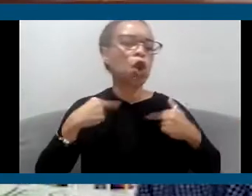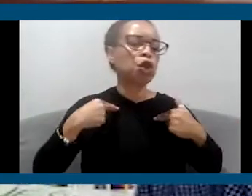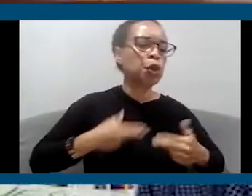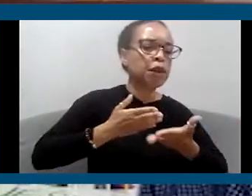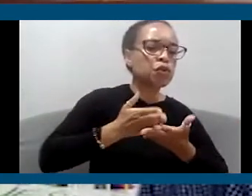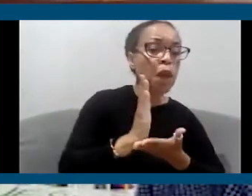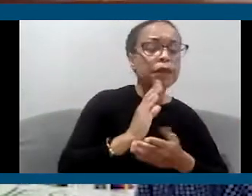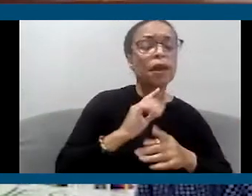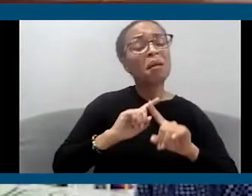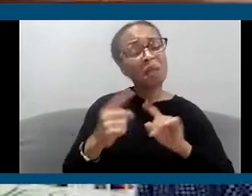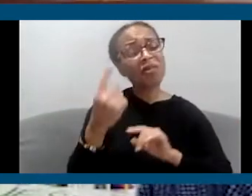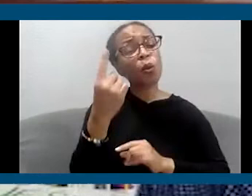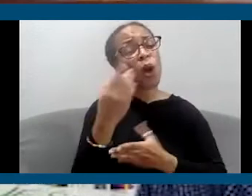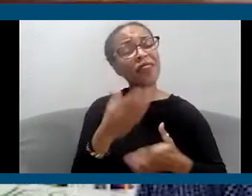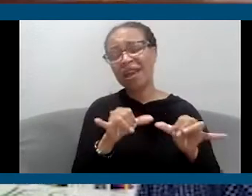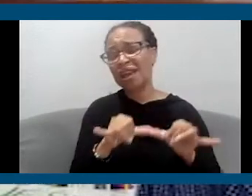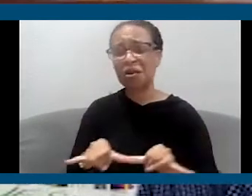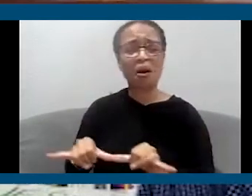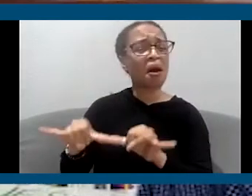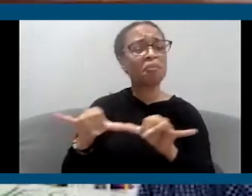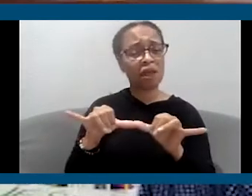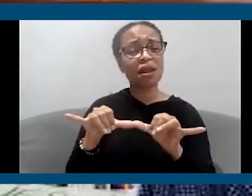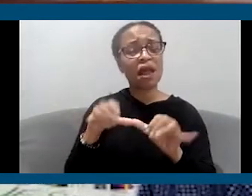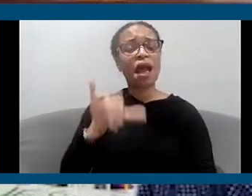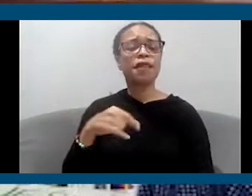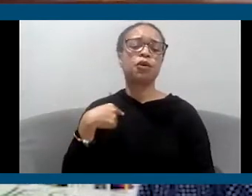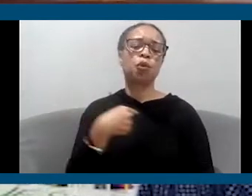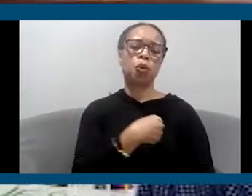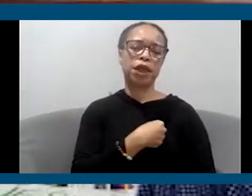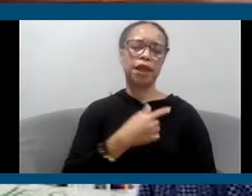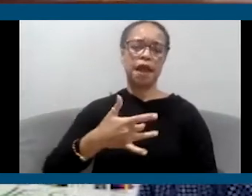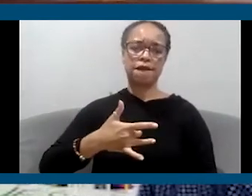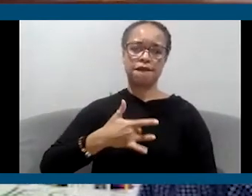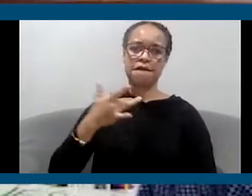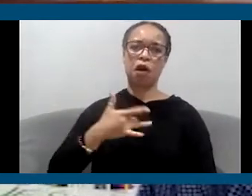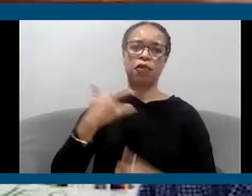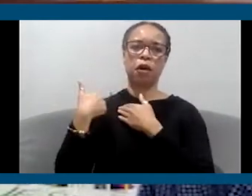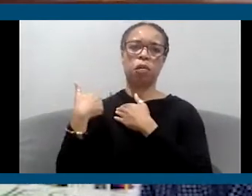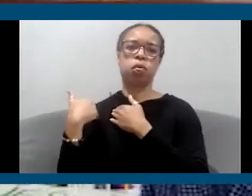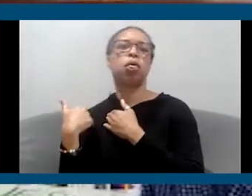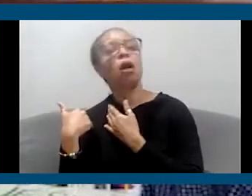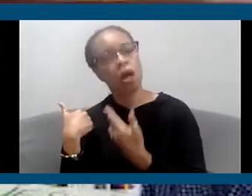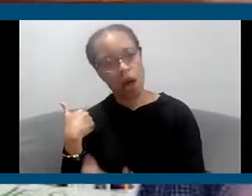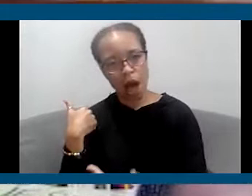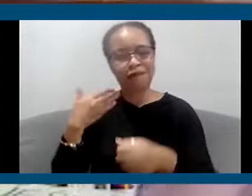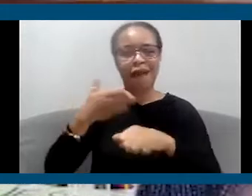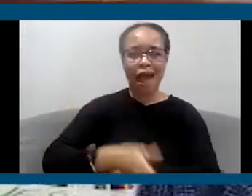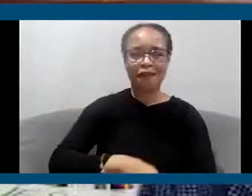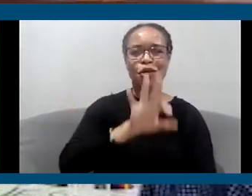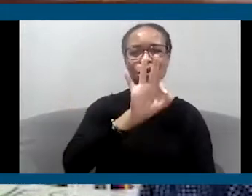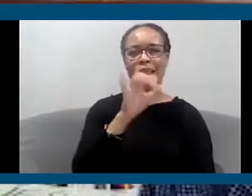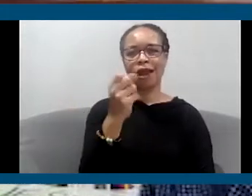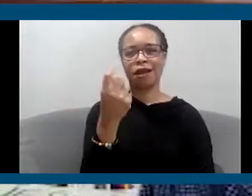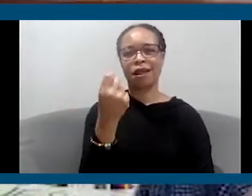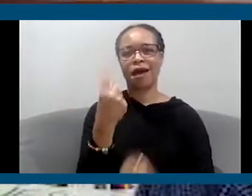But the one thing in common among all Muslims has been that we have felt the brunt of, especially in the post 9/11 era, the